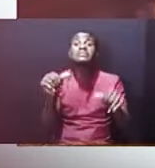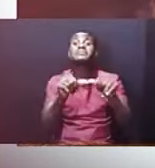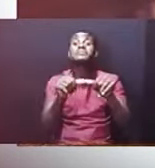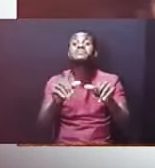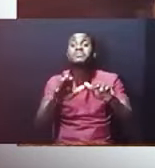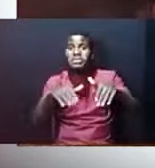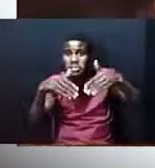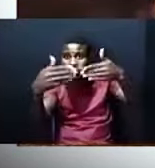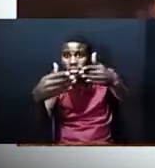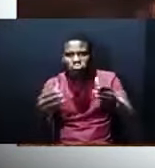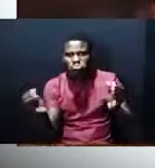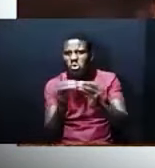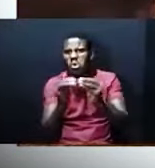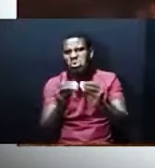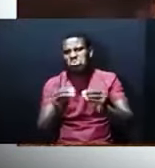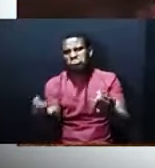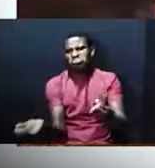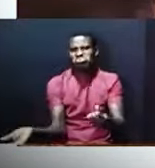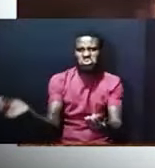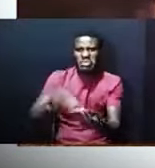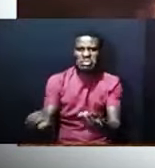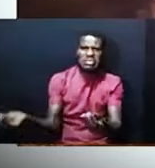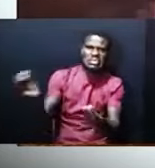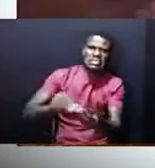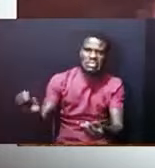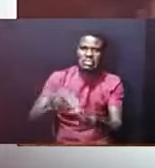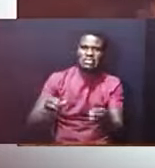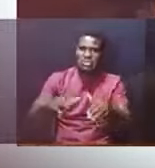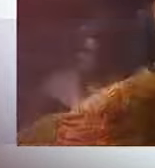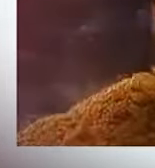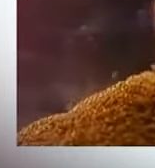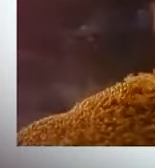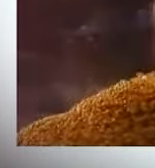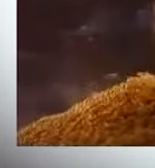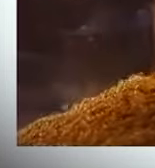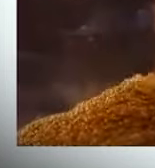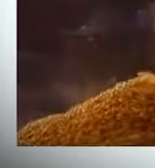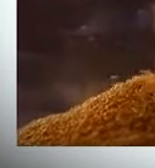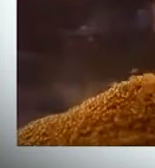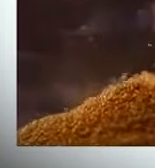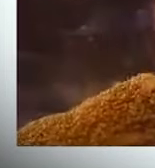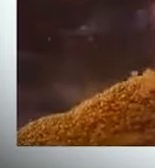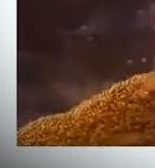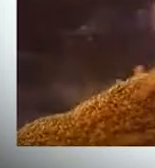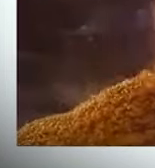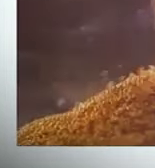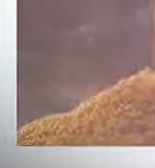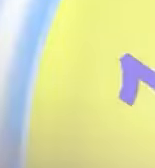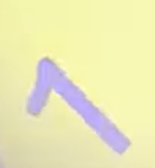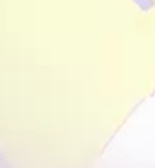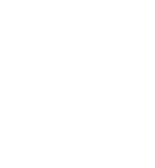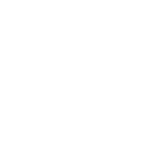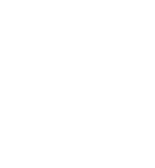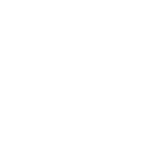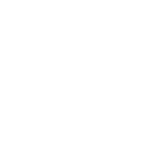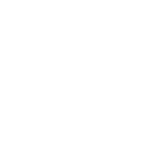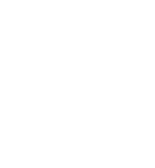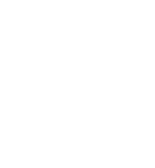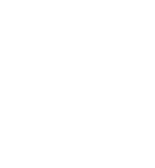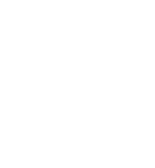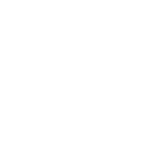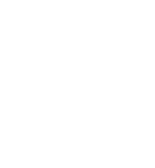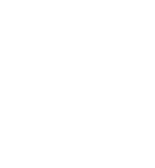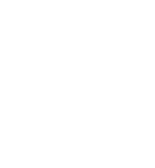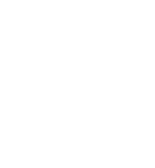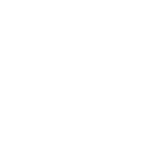you even more. Sukruwa,